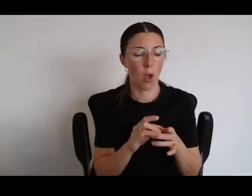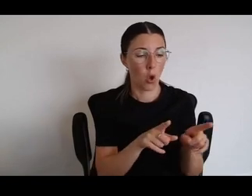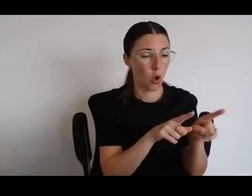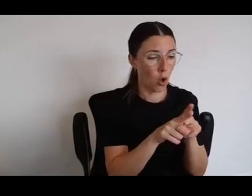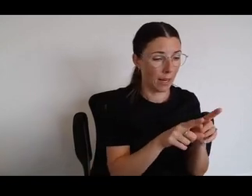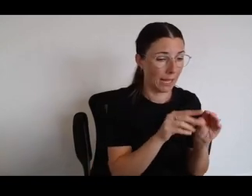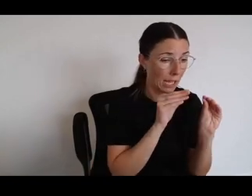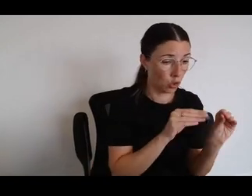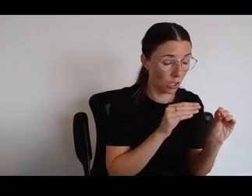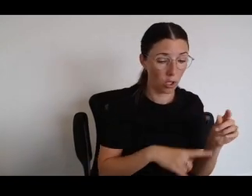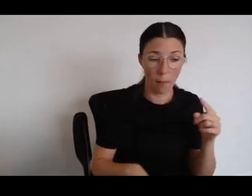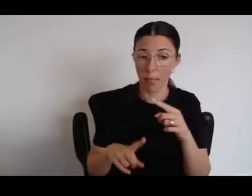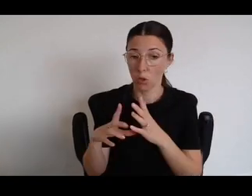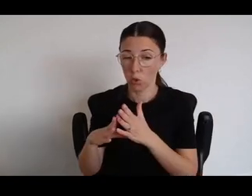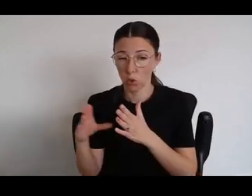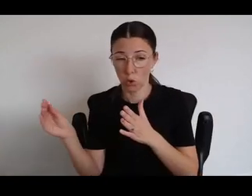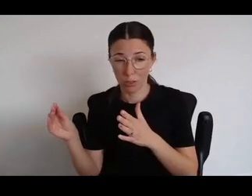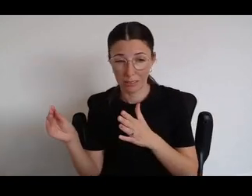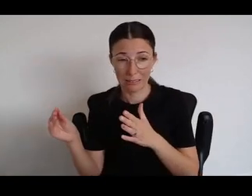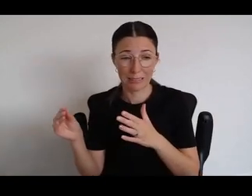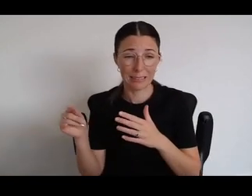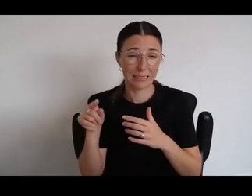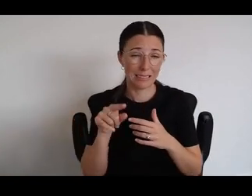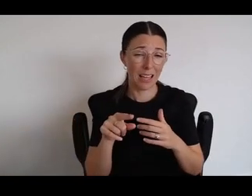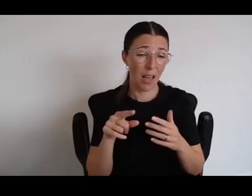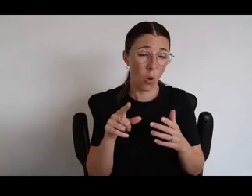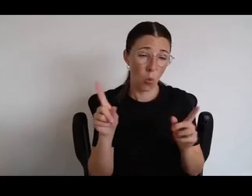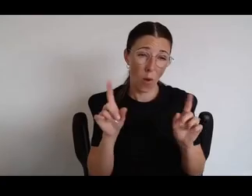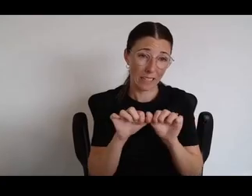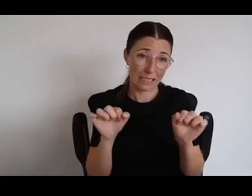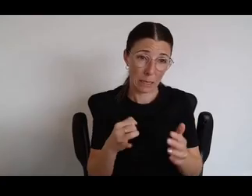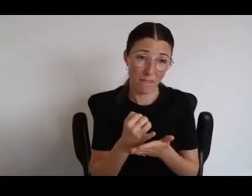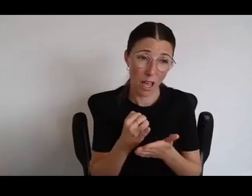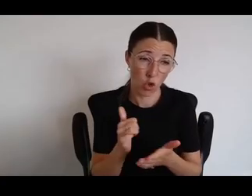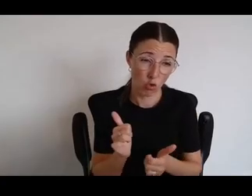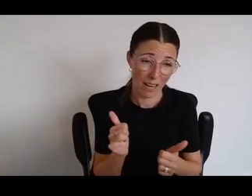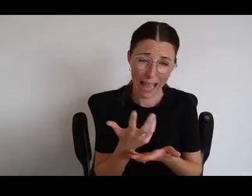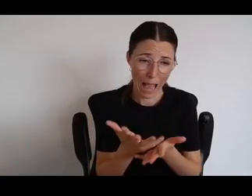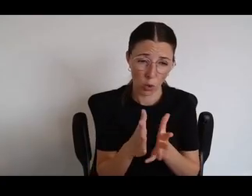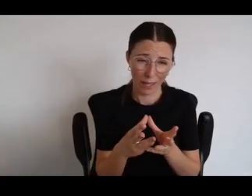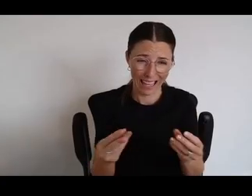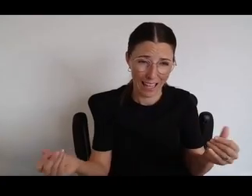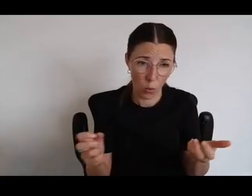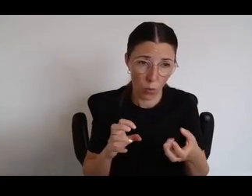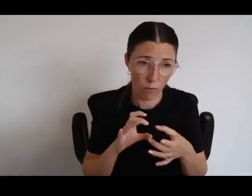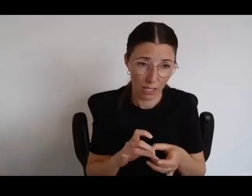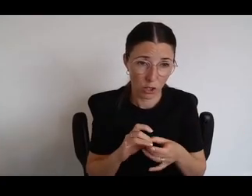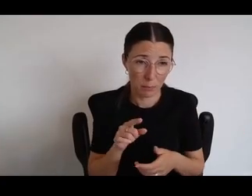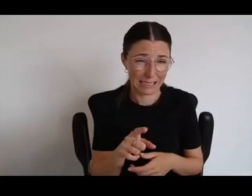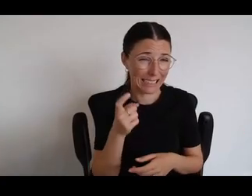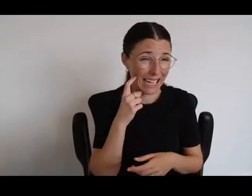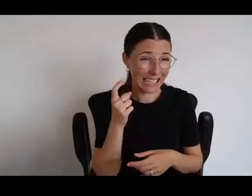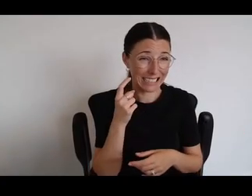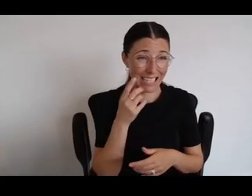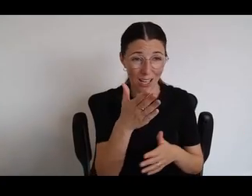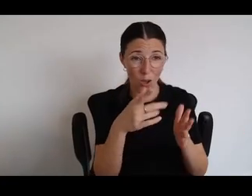failed with our system already. This is so easy that even Otto can answer this question.